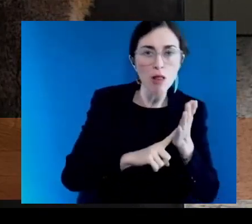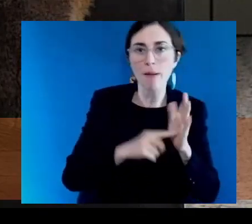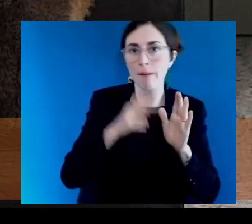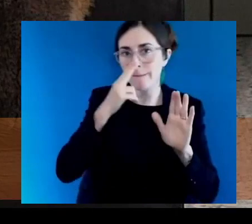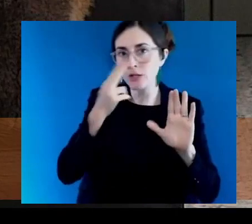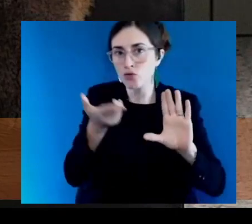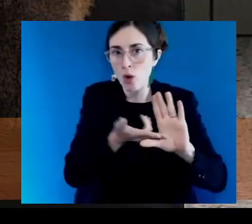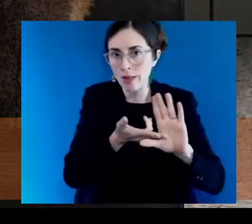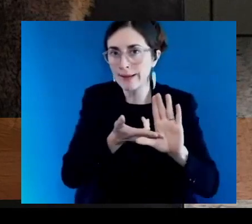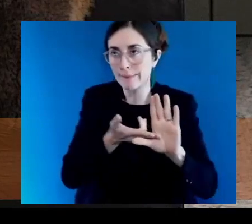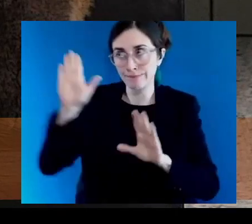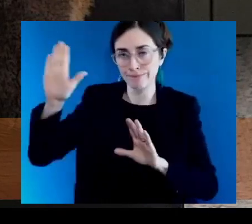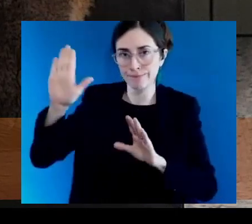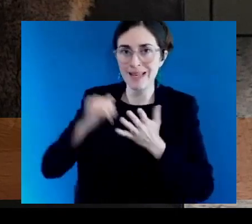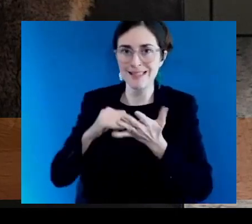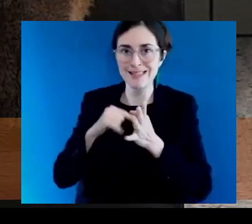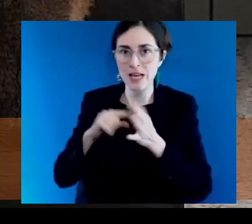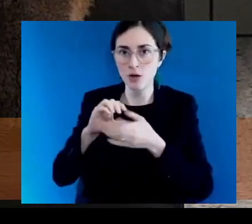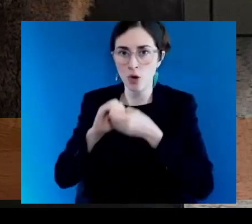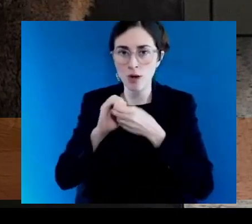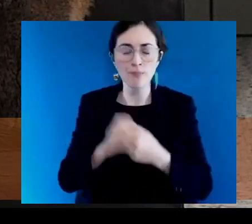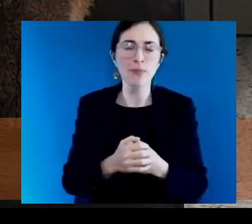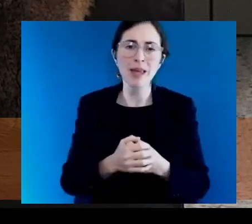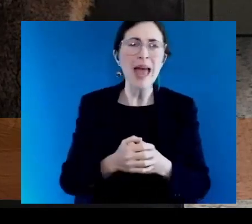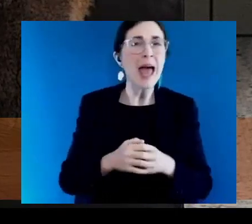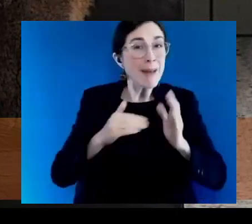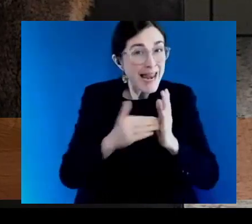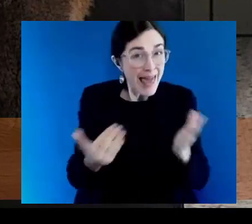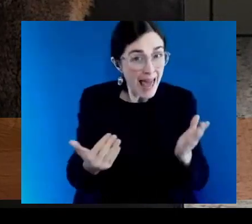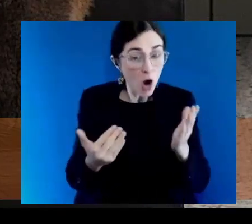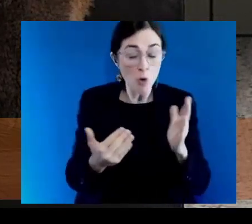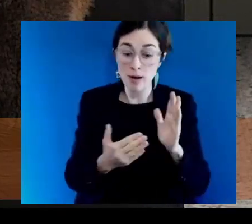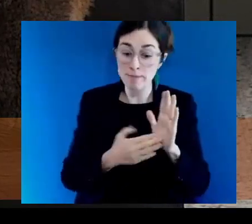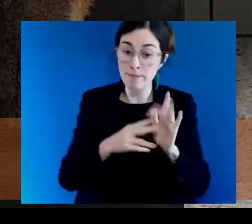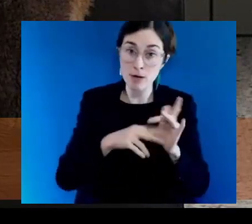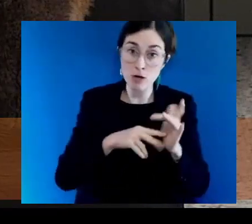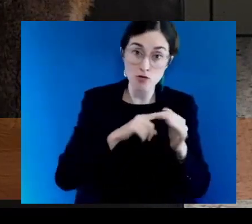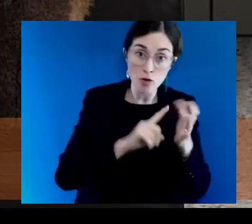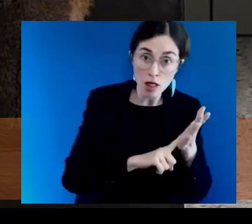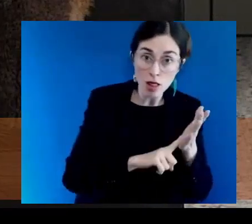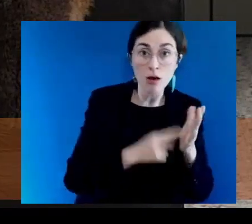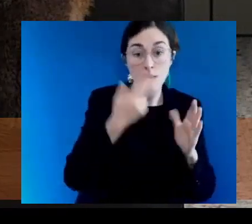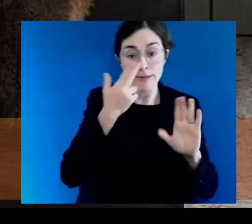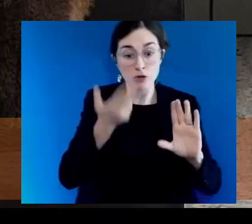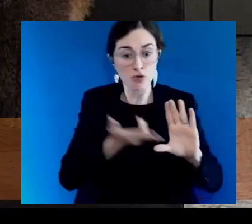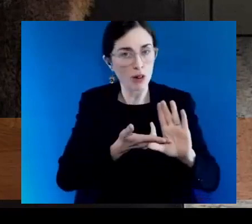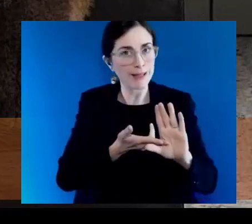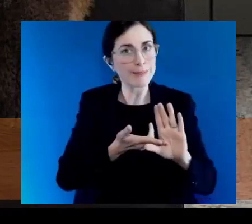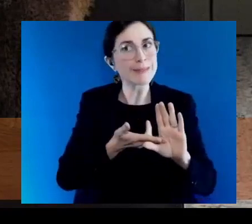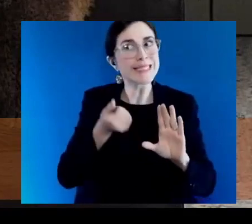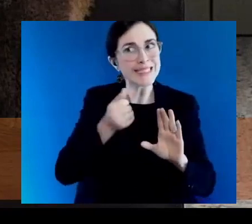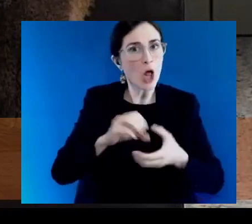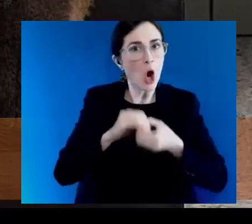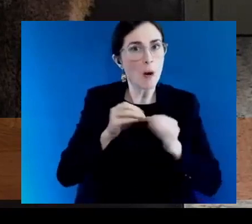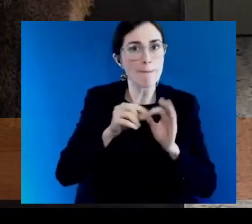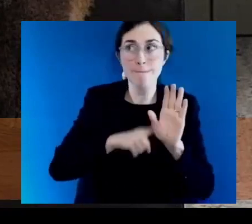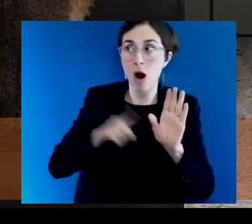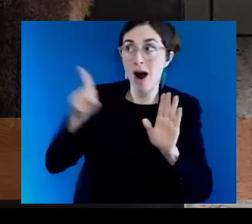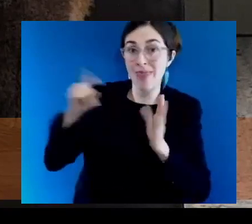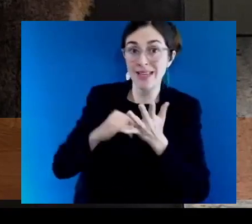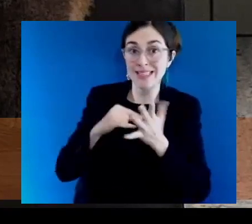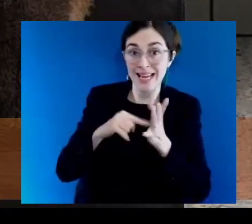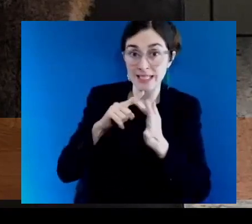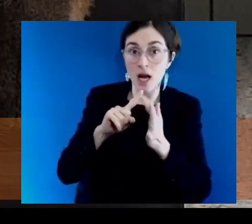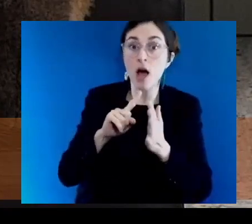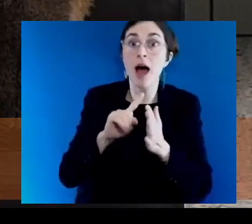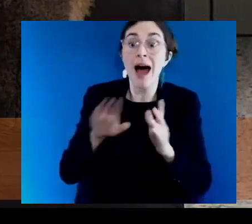Minerals and resources, am I correct, remain the property of the state until those resources are lawfully